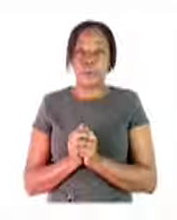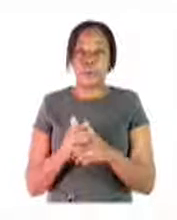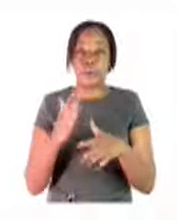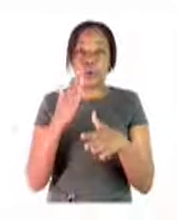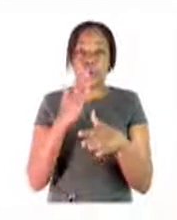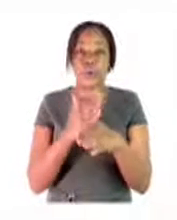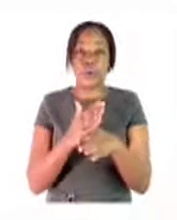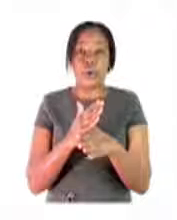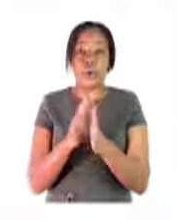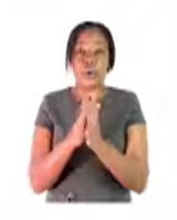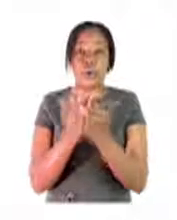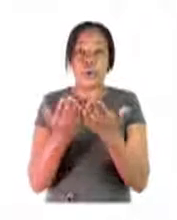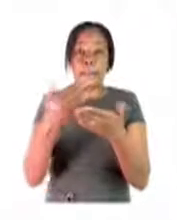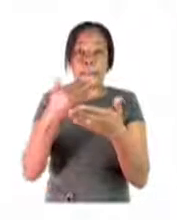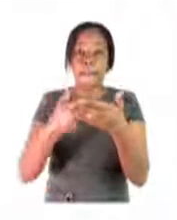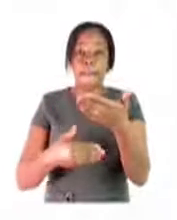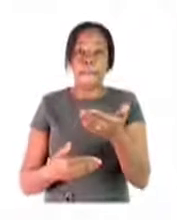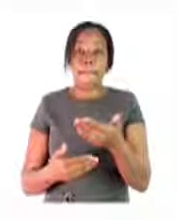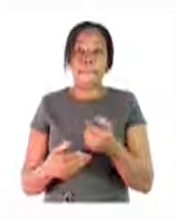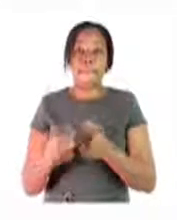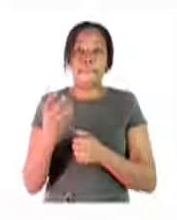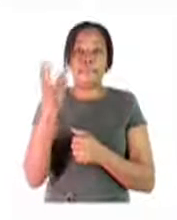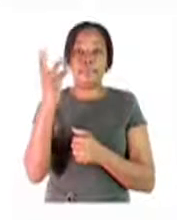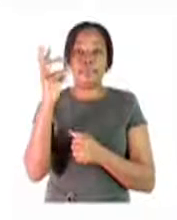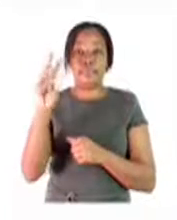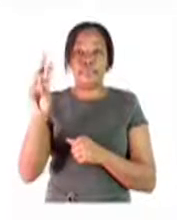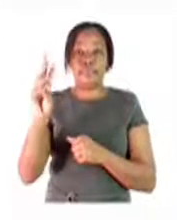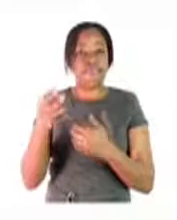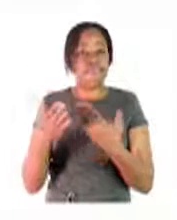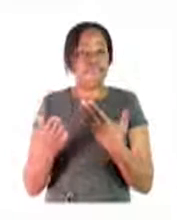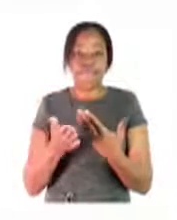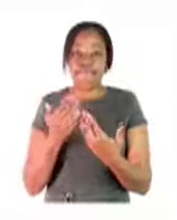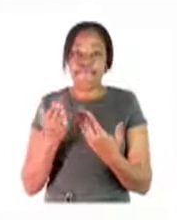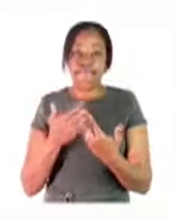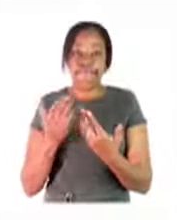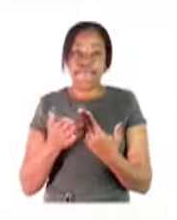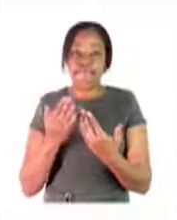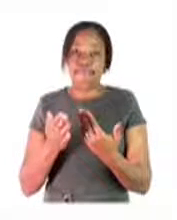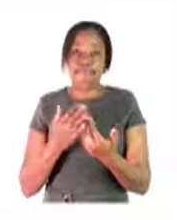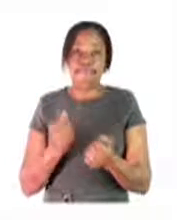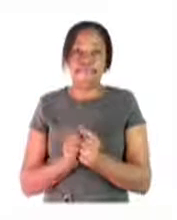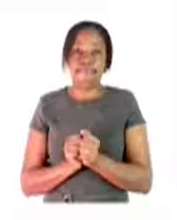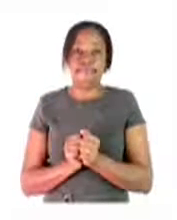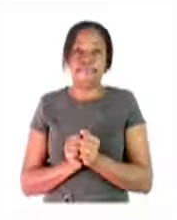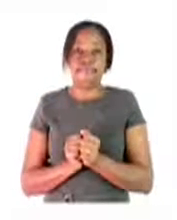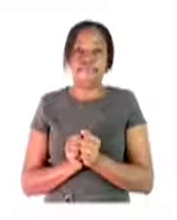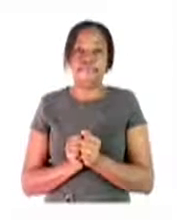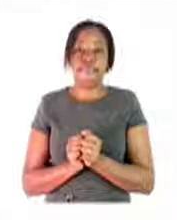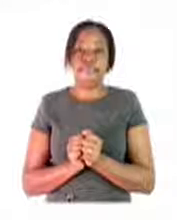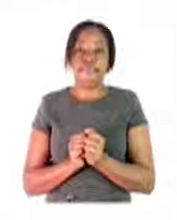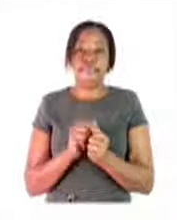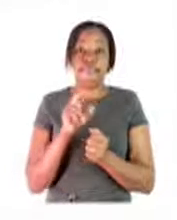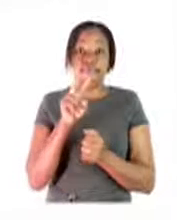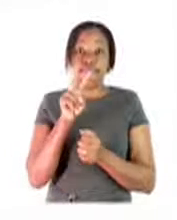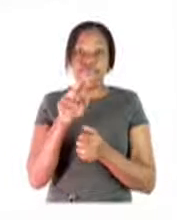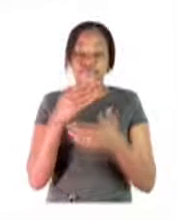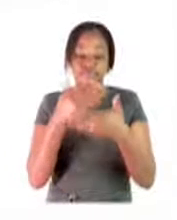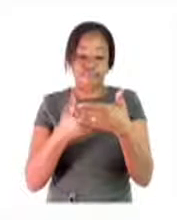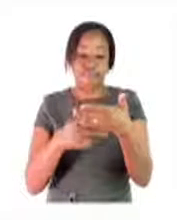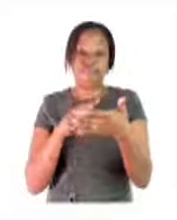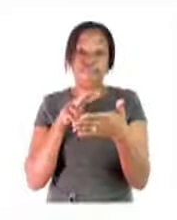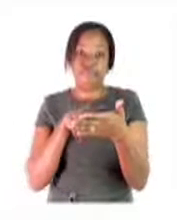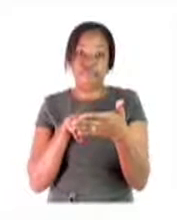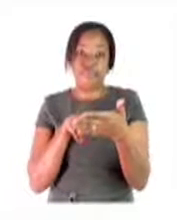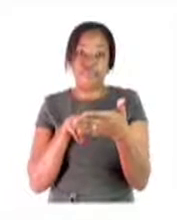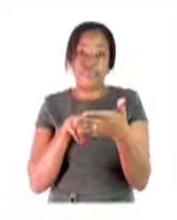page 6 is quite easy. They have given you the answer for the first 2 numbers.